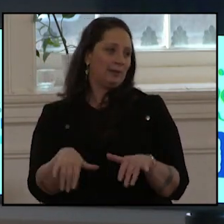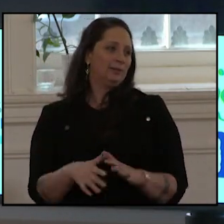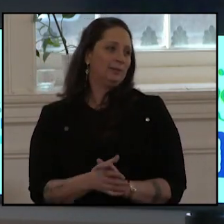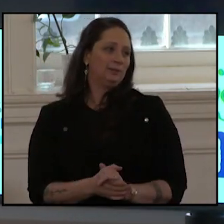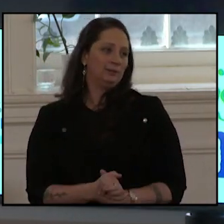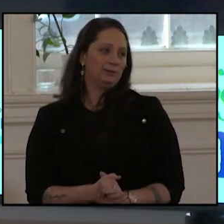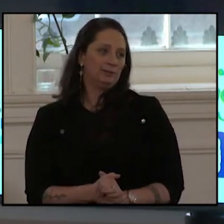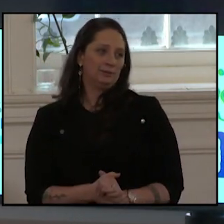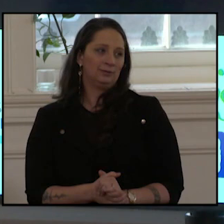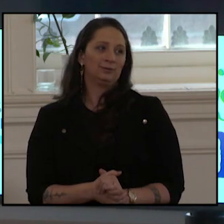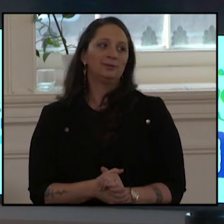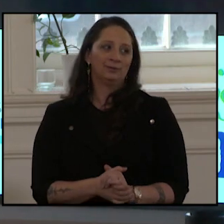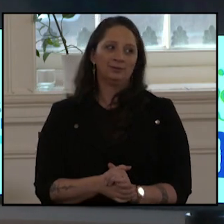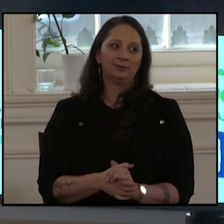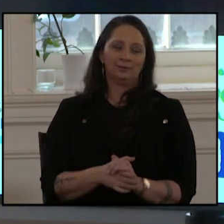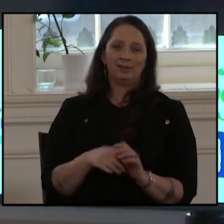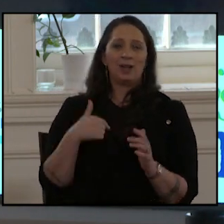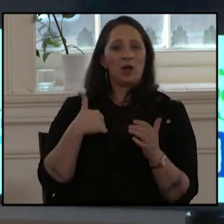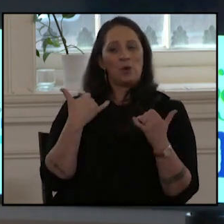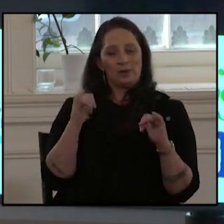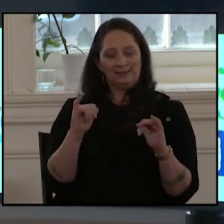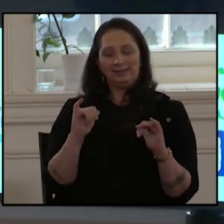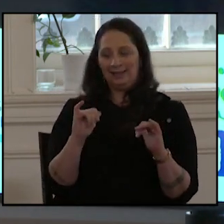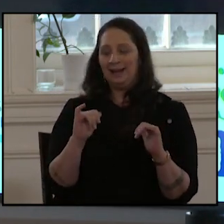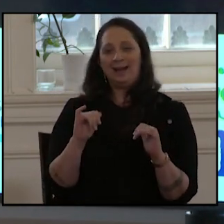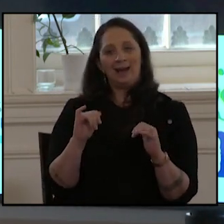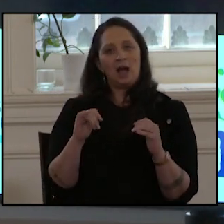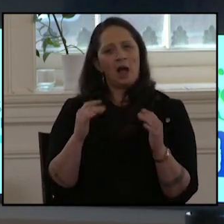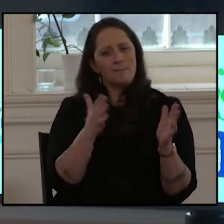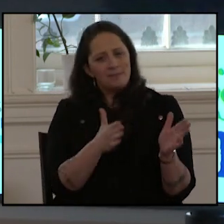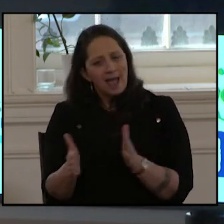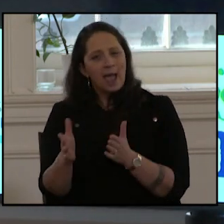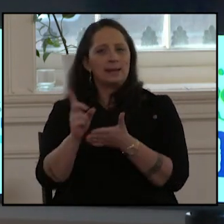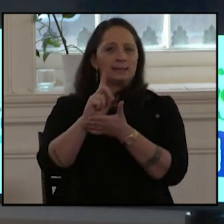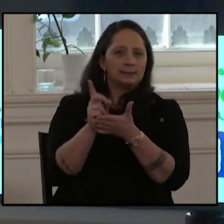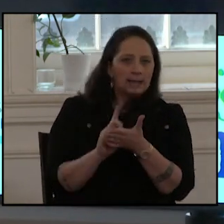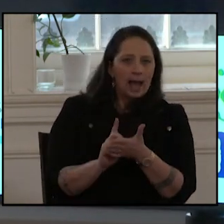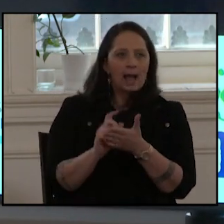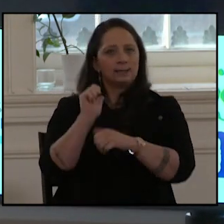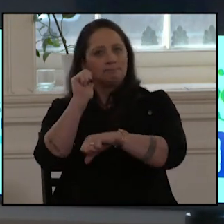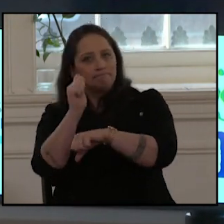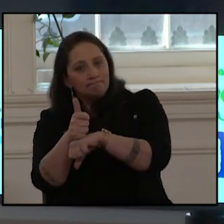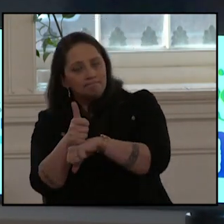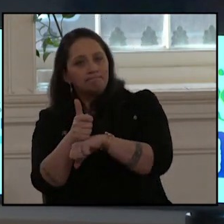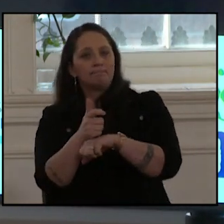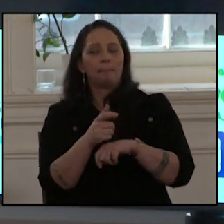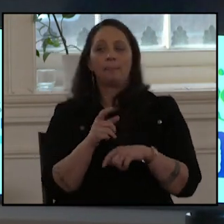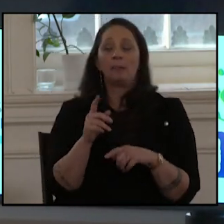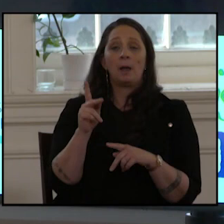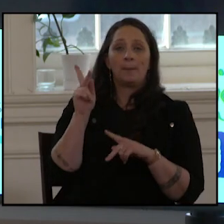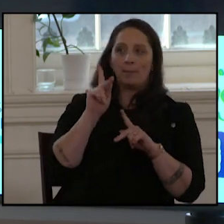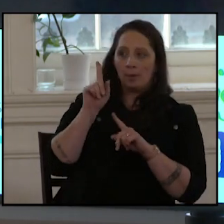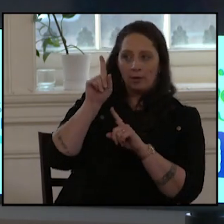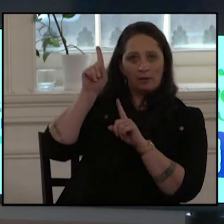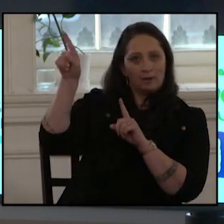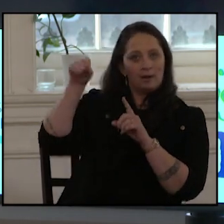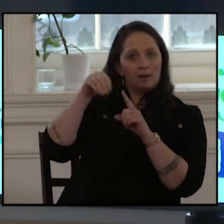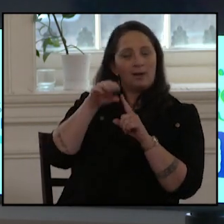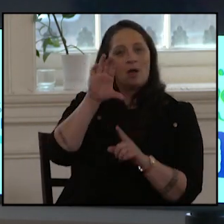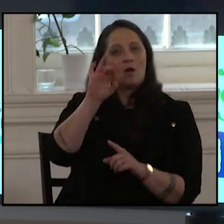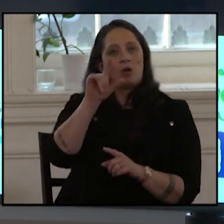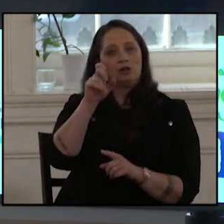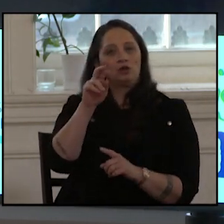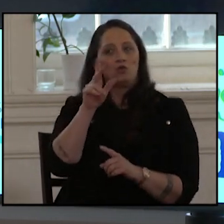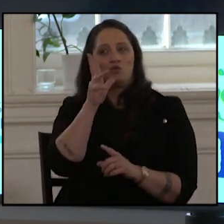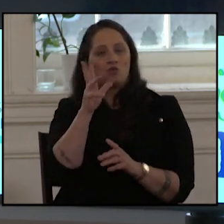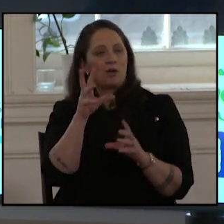So we're still in the phases of planning and designing that, and the folks in Colchester who belong to this